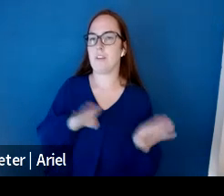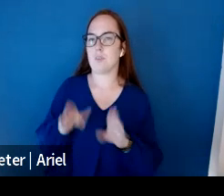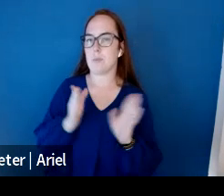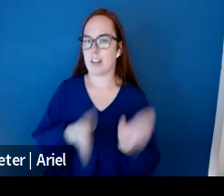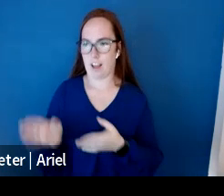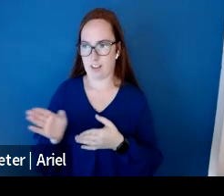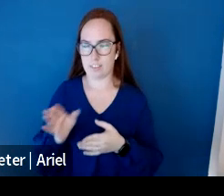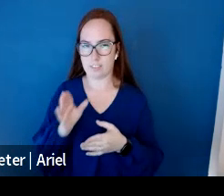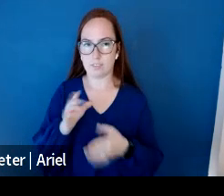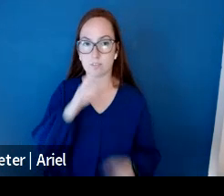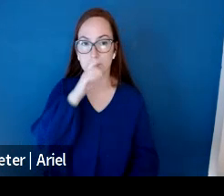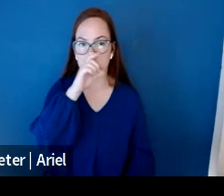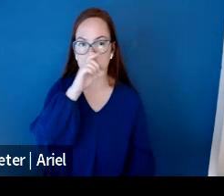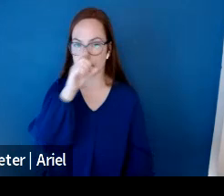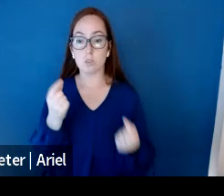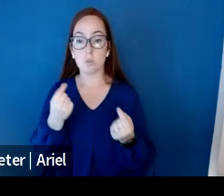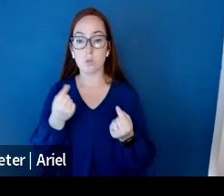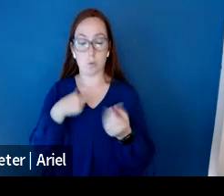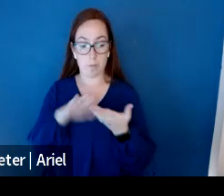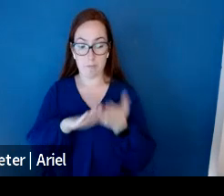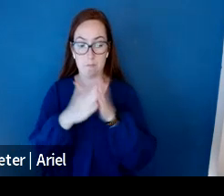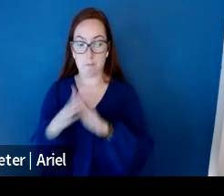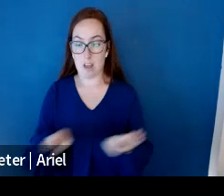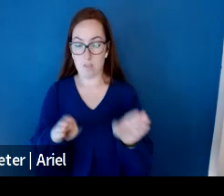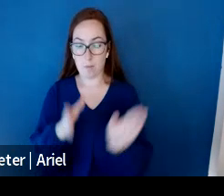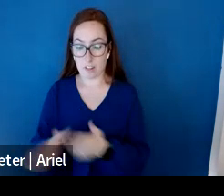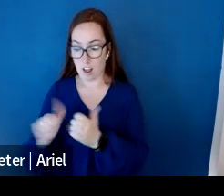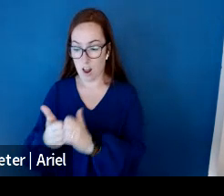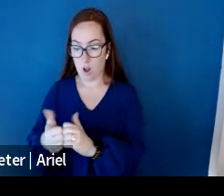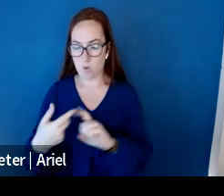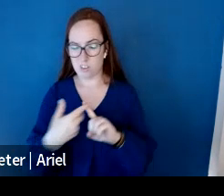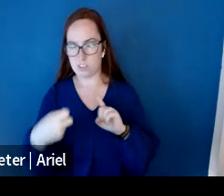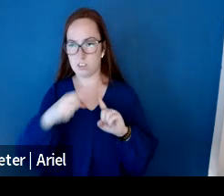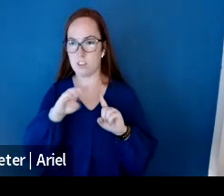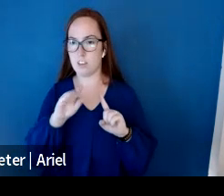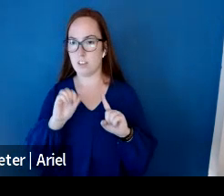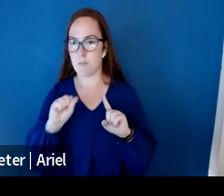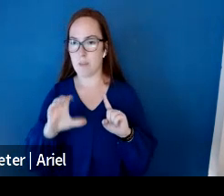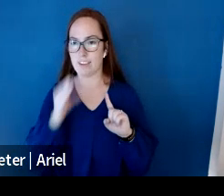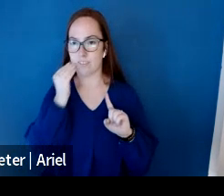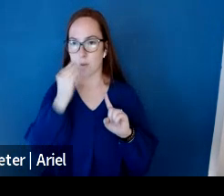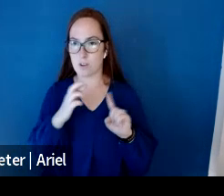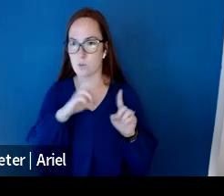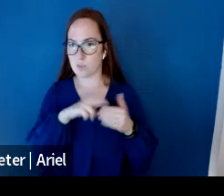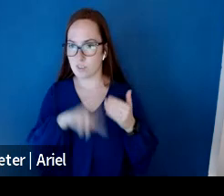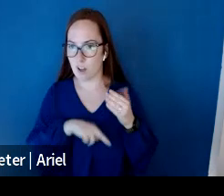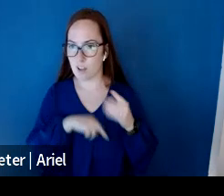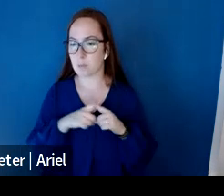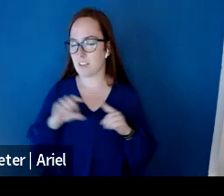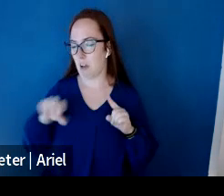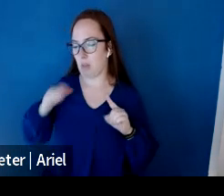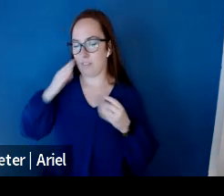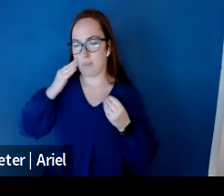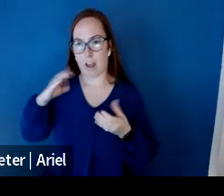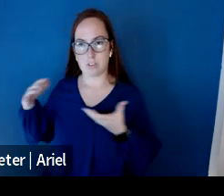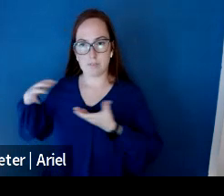create a behavior plan based on the results from the BESS and other information we may have collected about the student